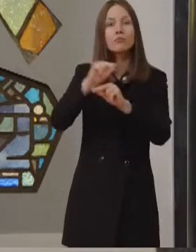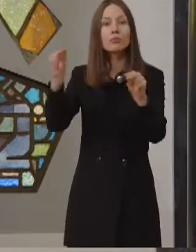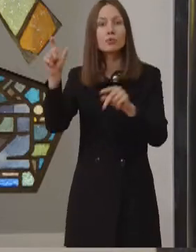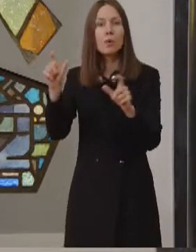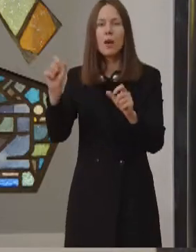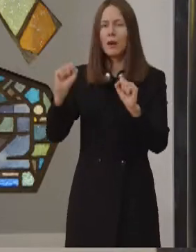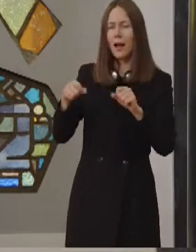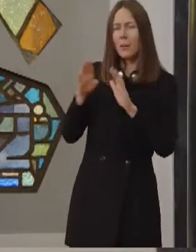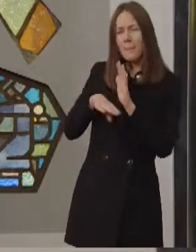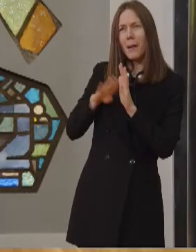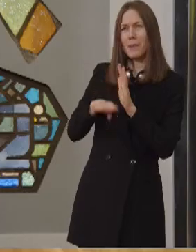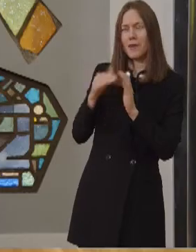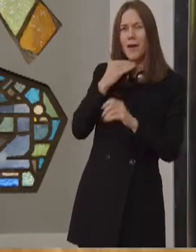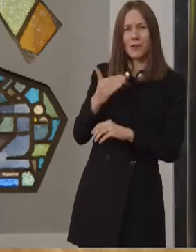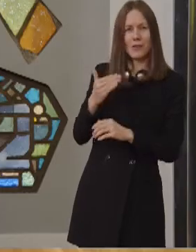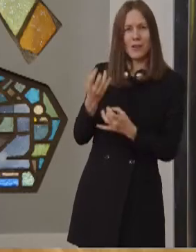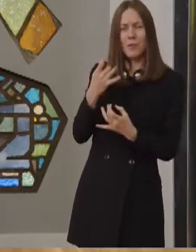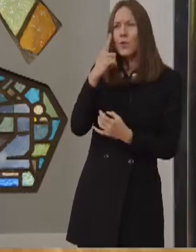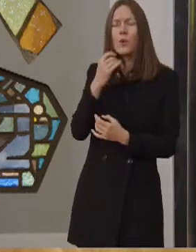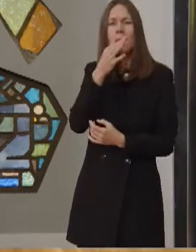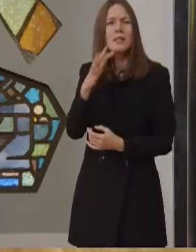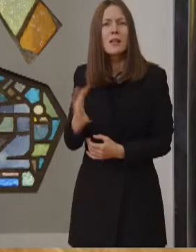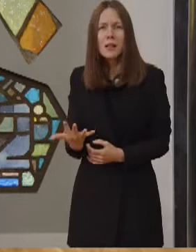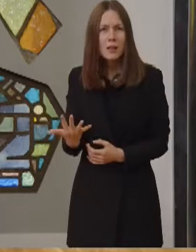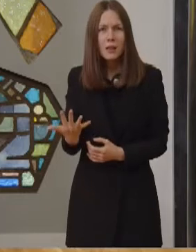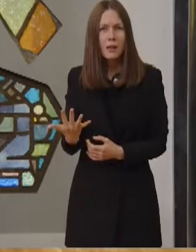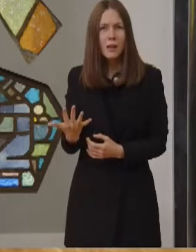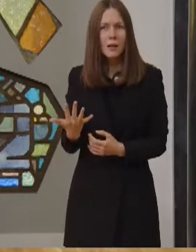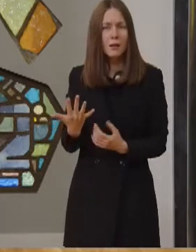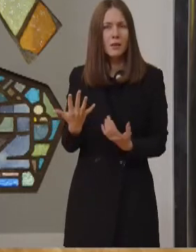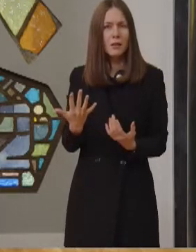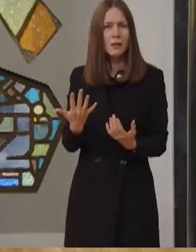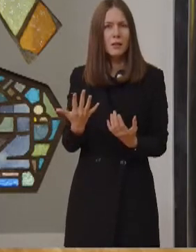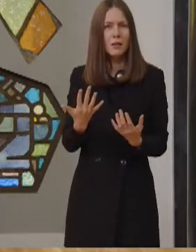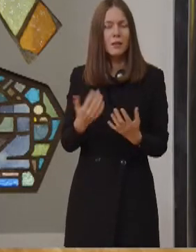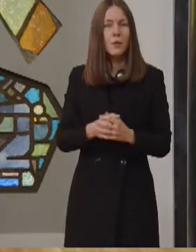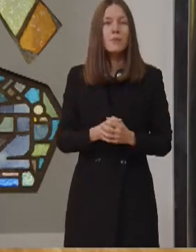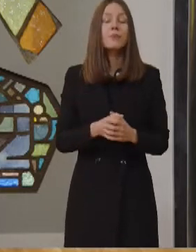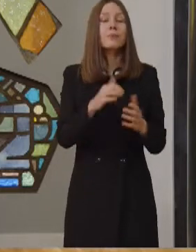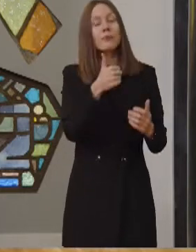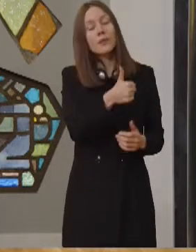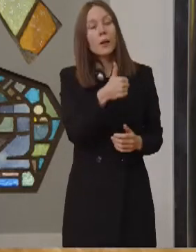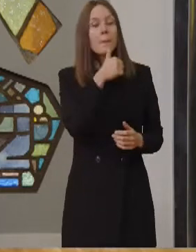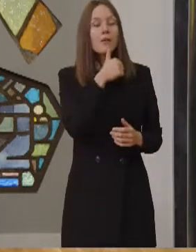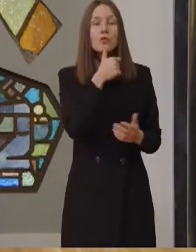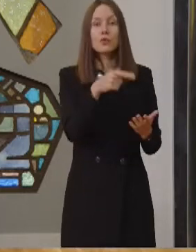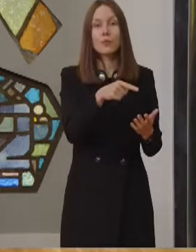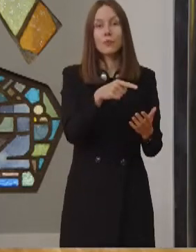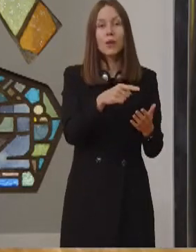this law and what do we want to, what message do we want to send? Well, could you put it in a more simple